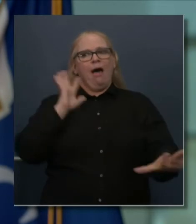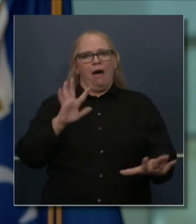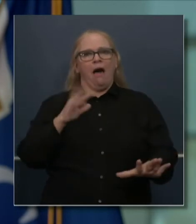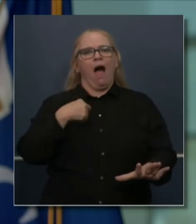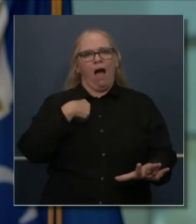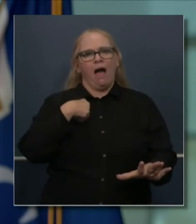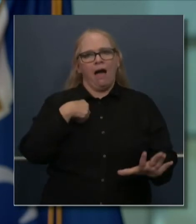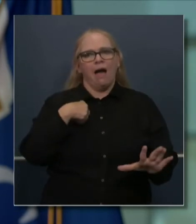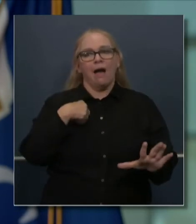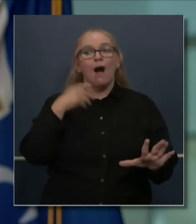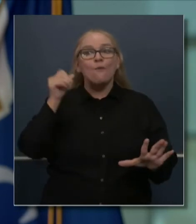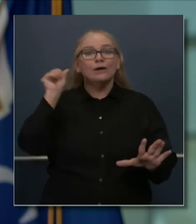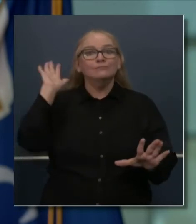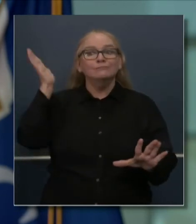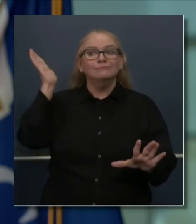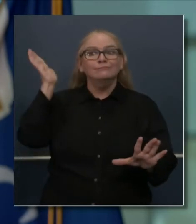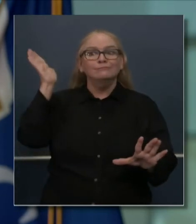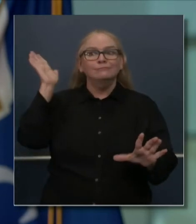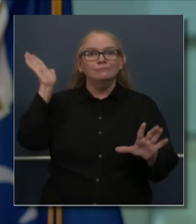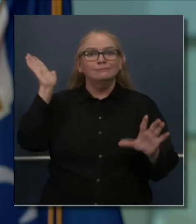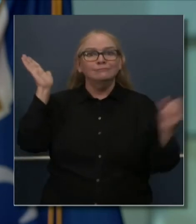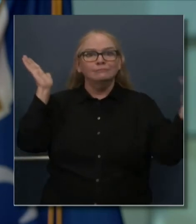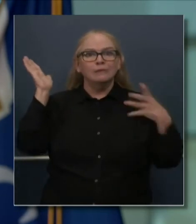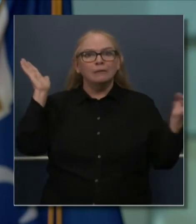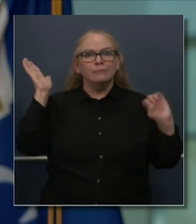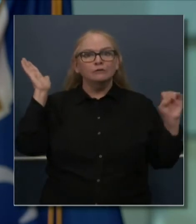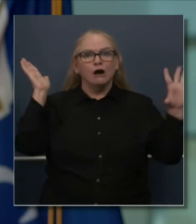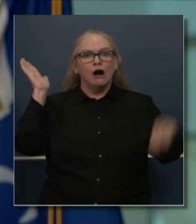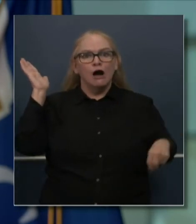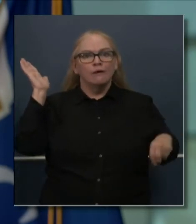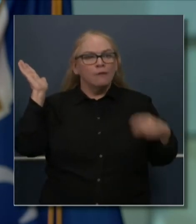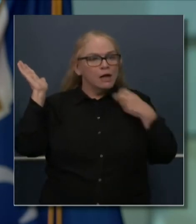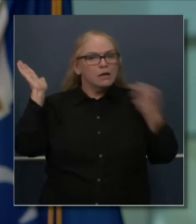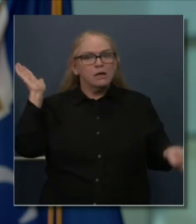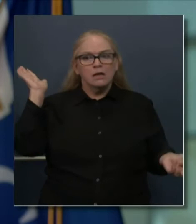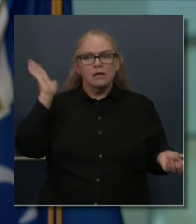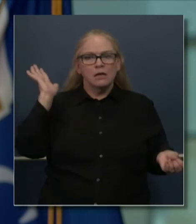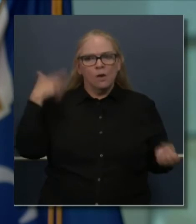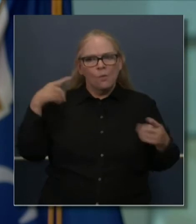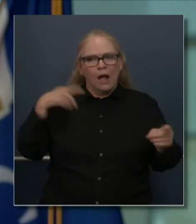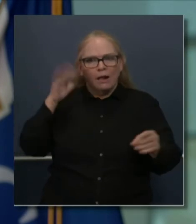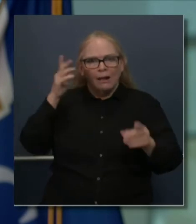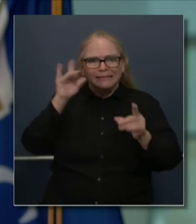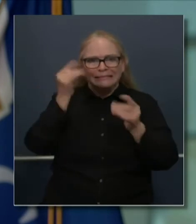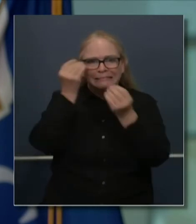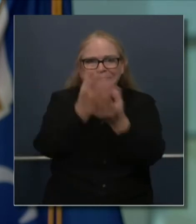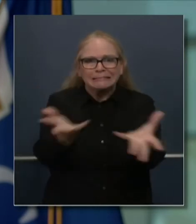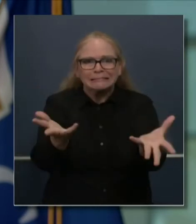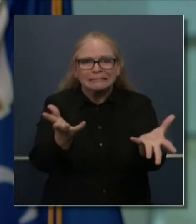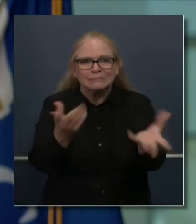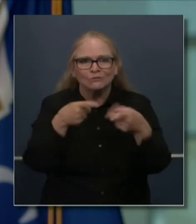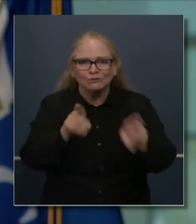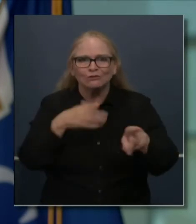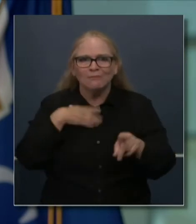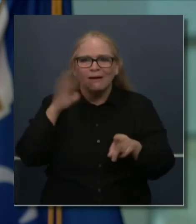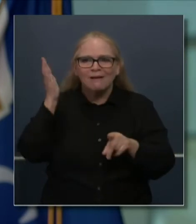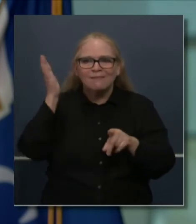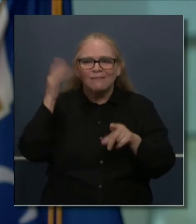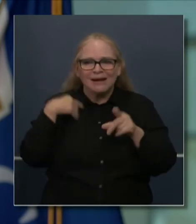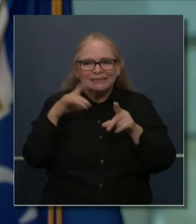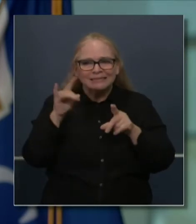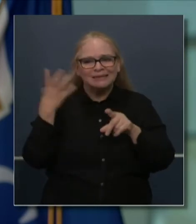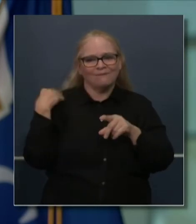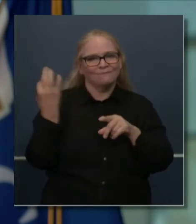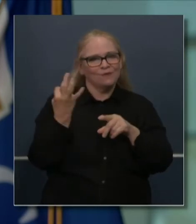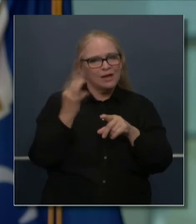on the Flex Alert on Friday. And you're exactly right. People should have been told sooner, and that is